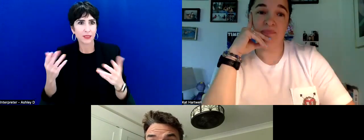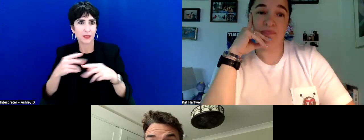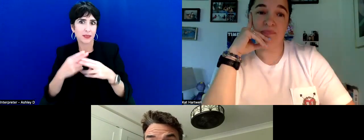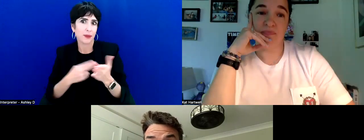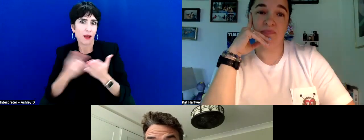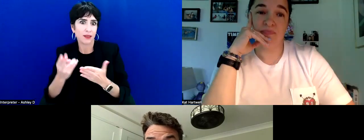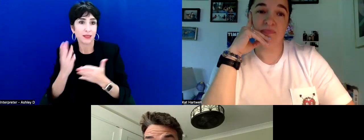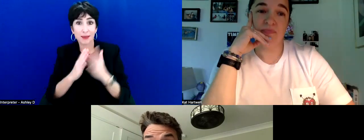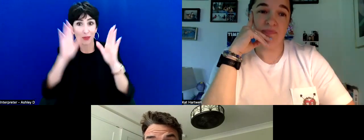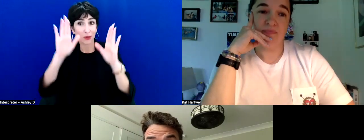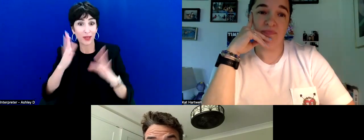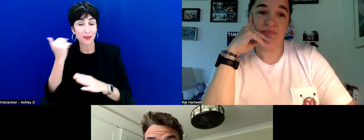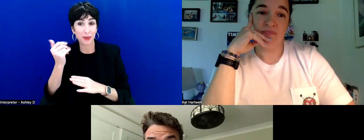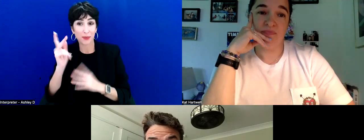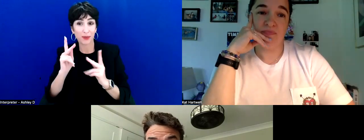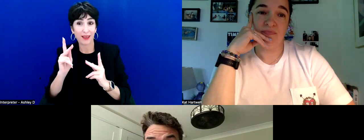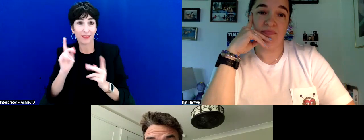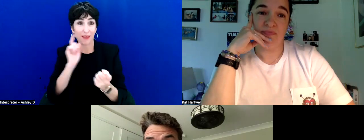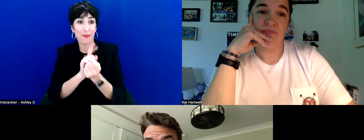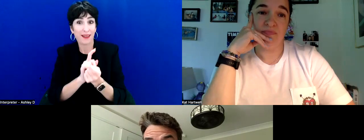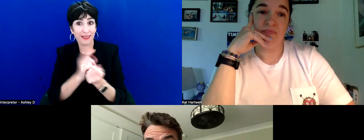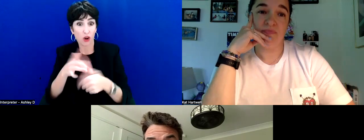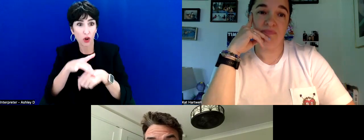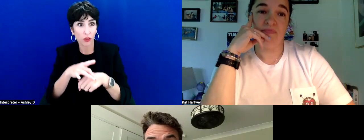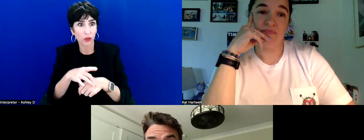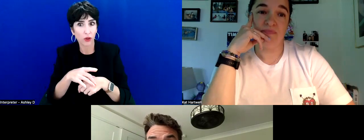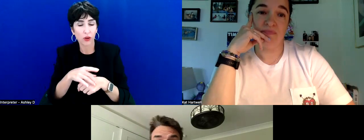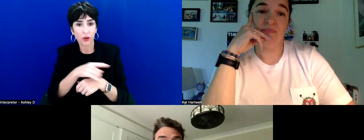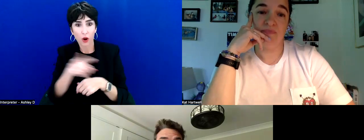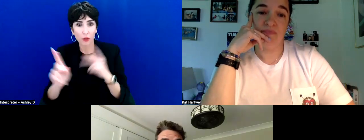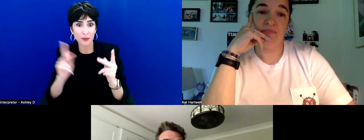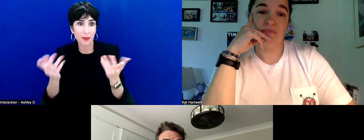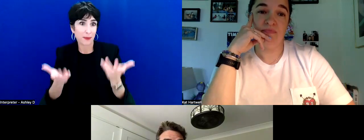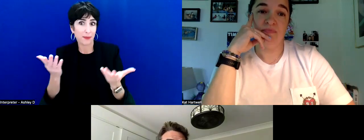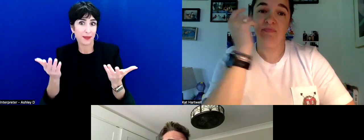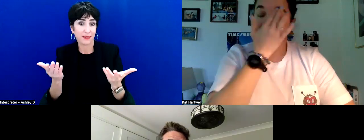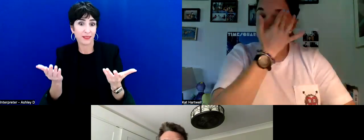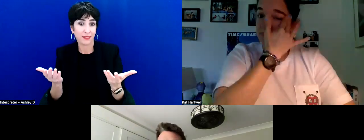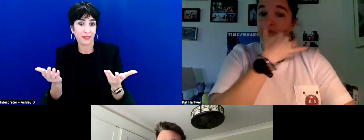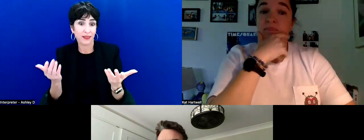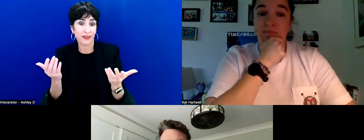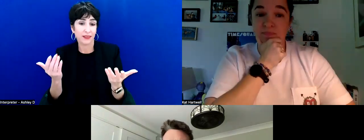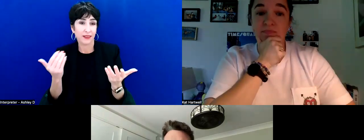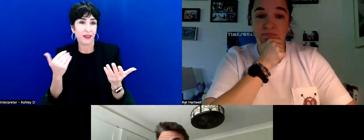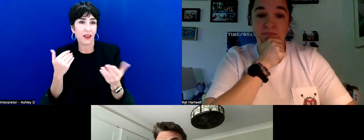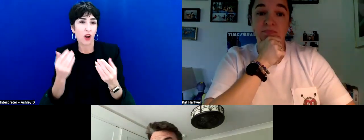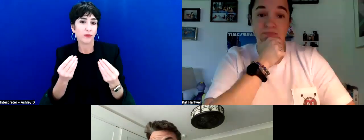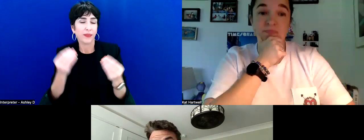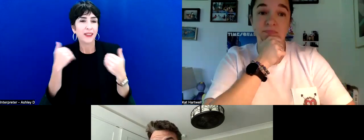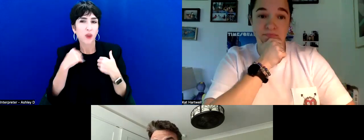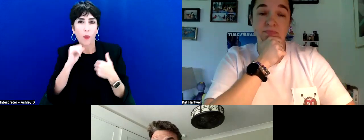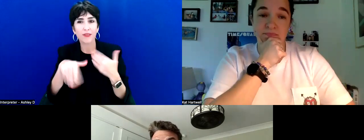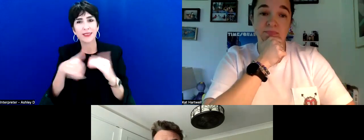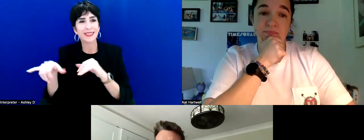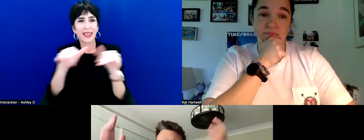some of the greatest people I've ever met on earth are ones that maybe are lacking in other physical